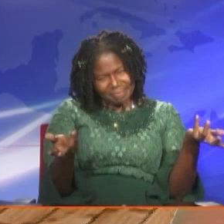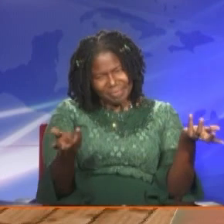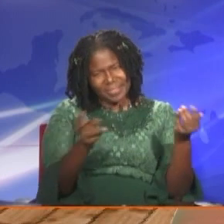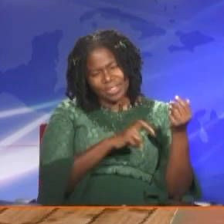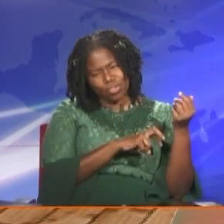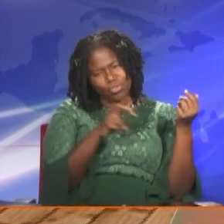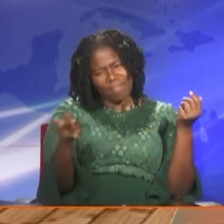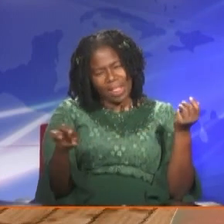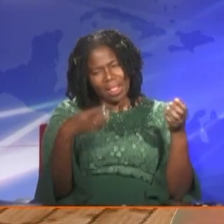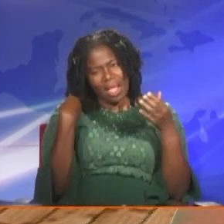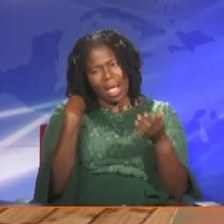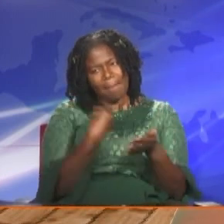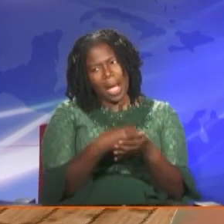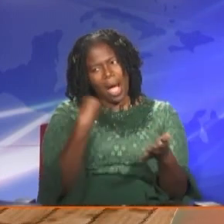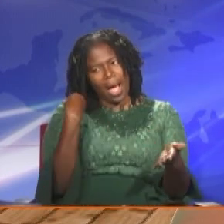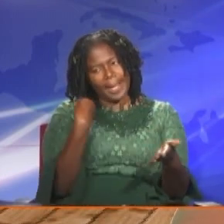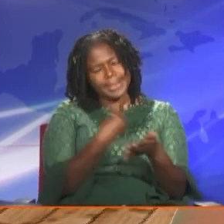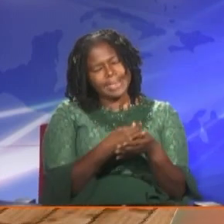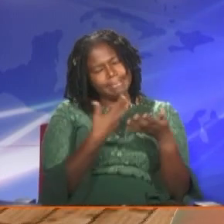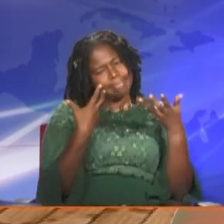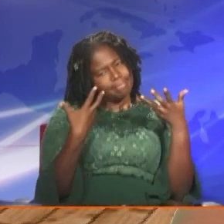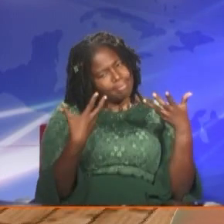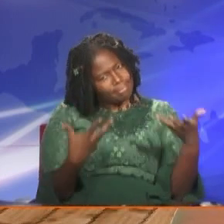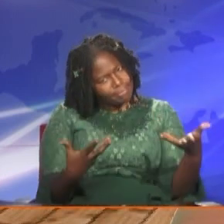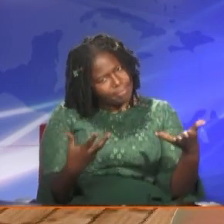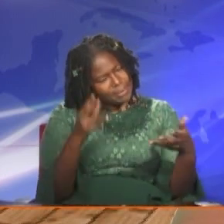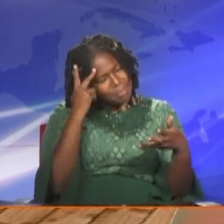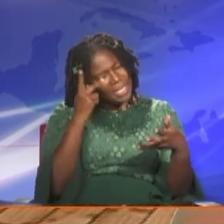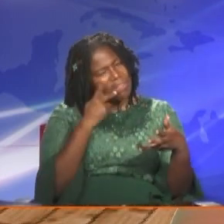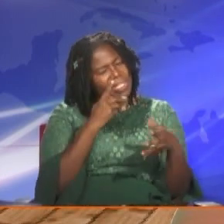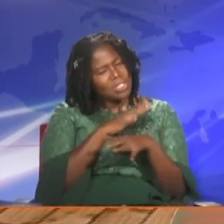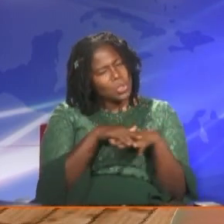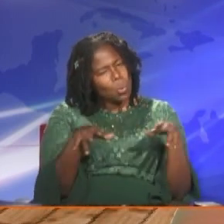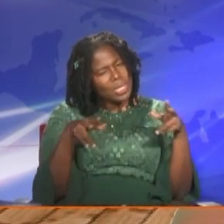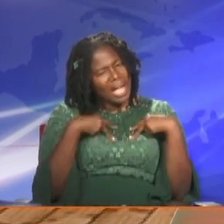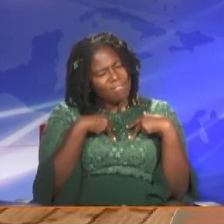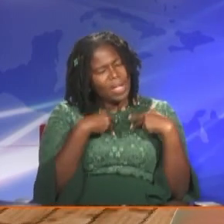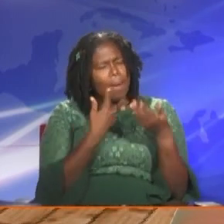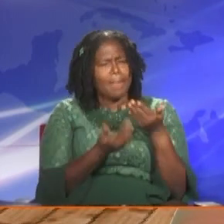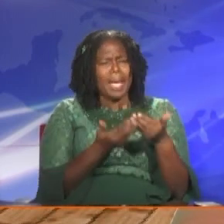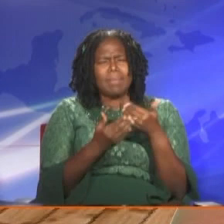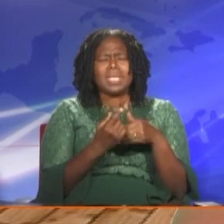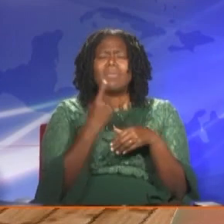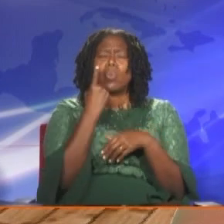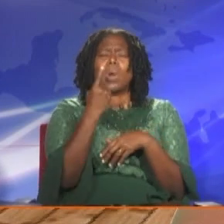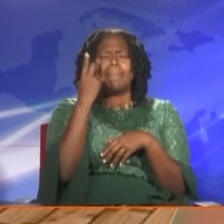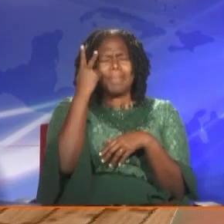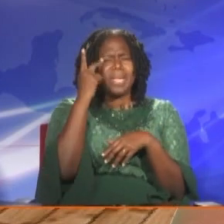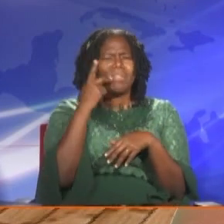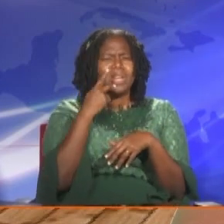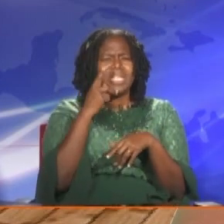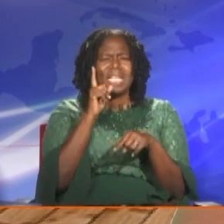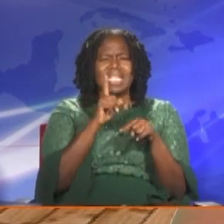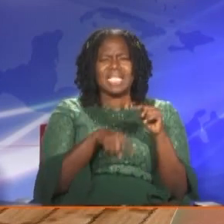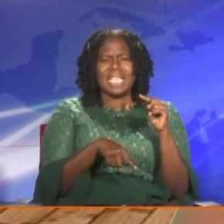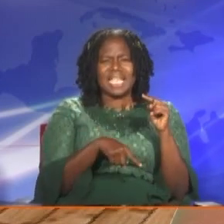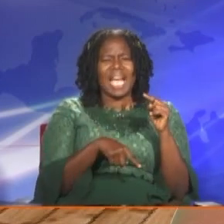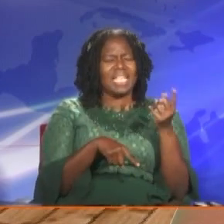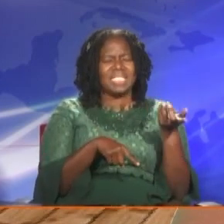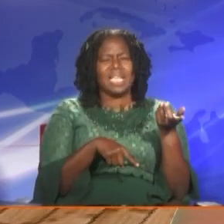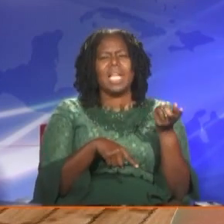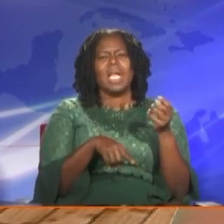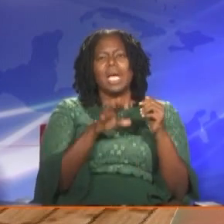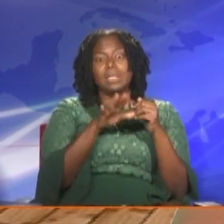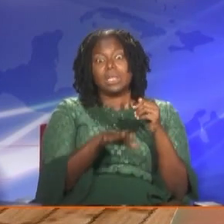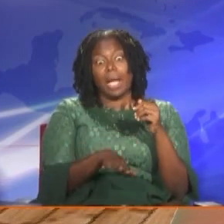money, it also means some parents are working, or single parents who are working cannot bring their children. So childcare is